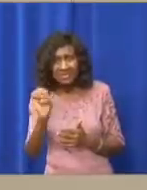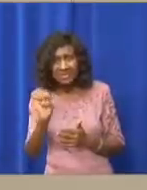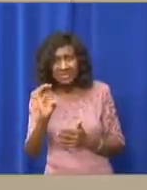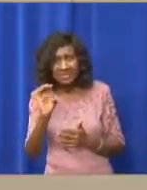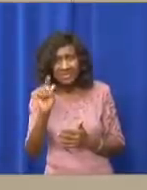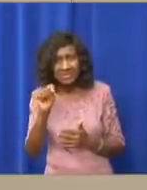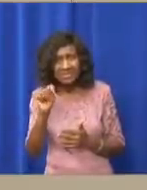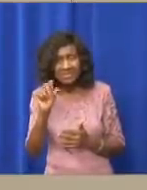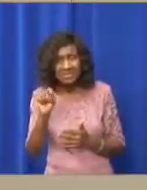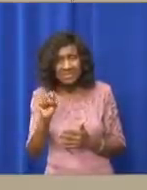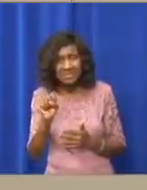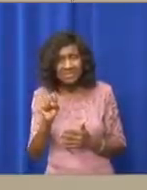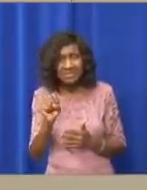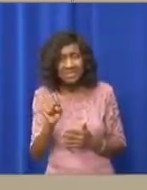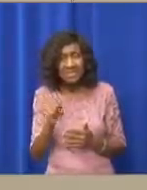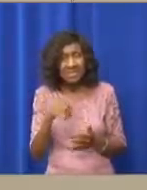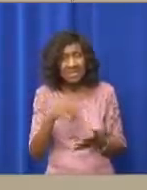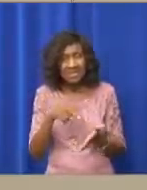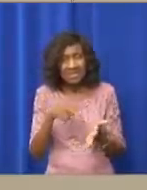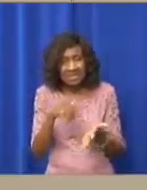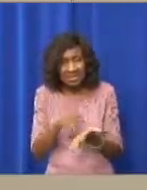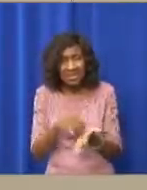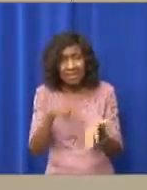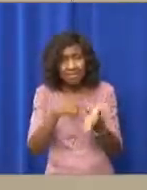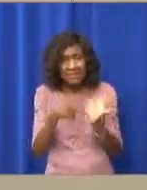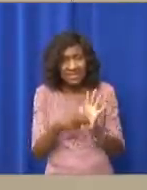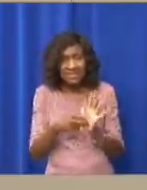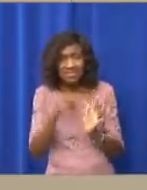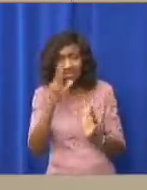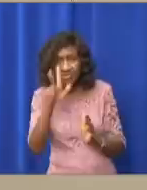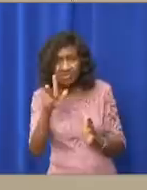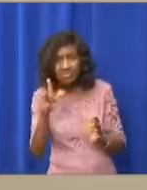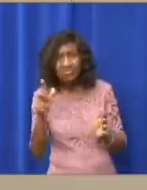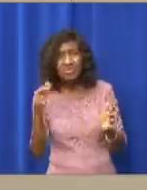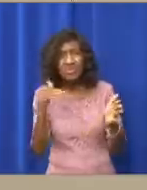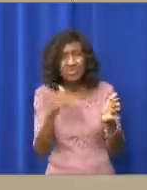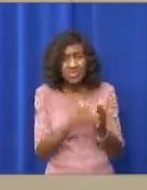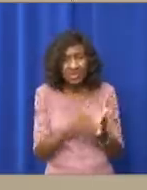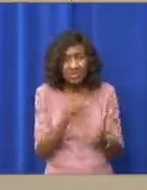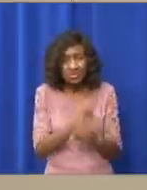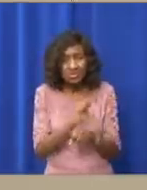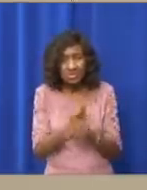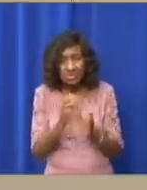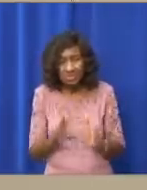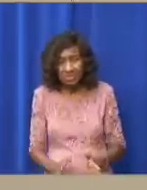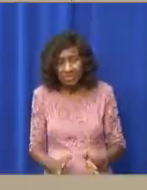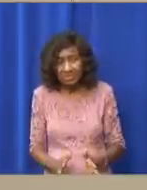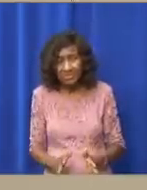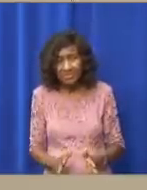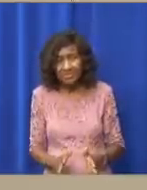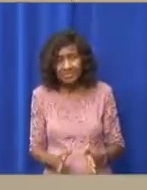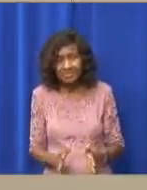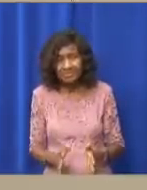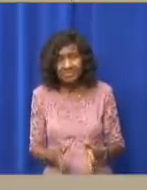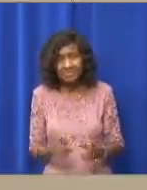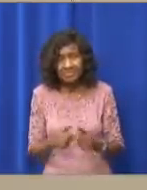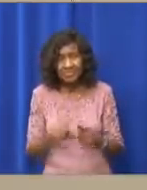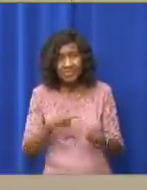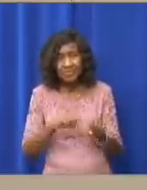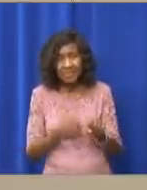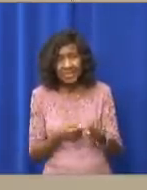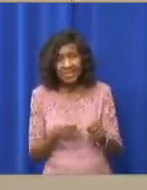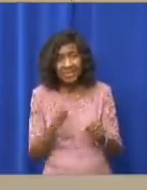could be allowed back on the job. For this group, the project leads have also been contacted via email